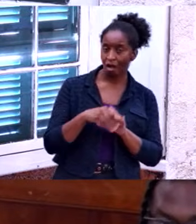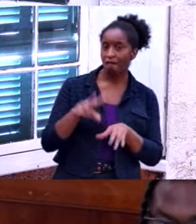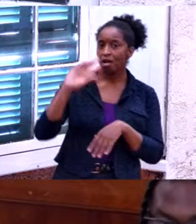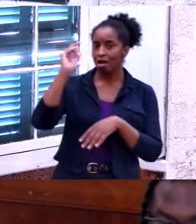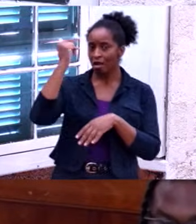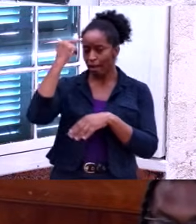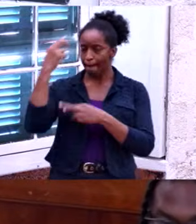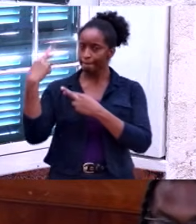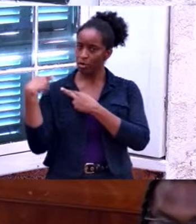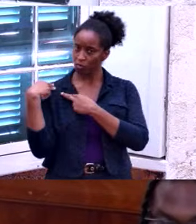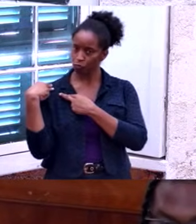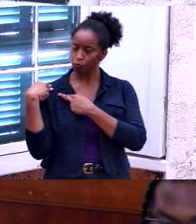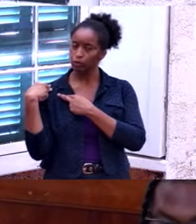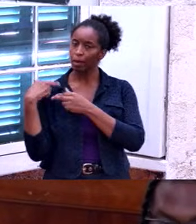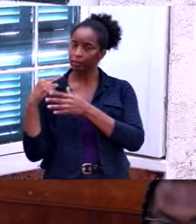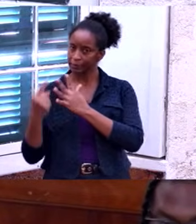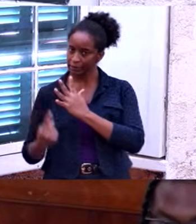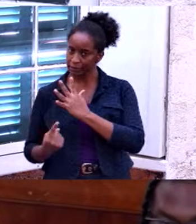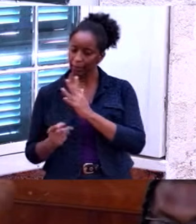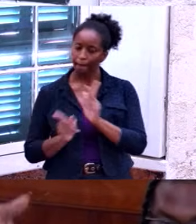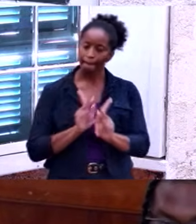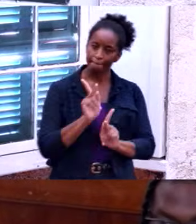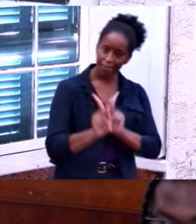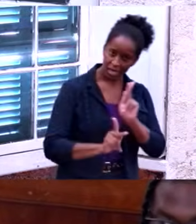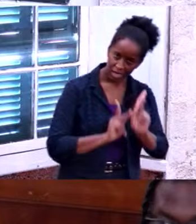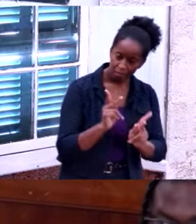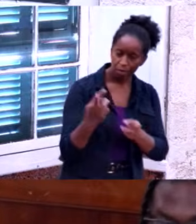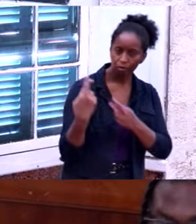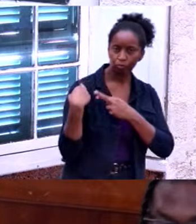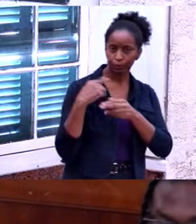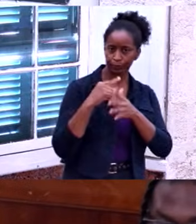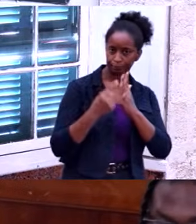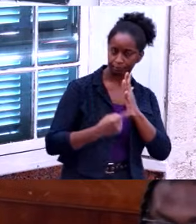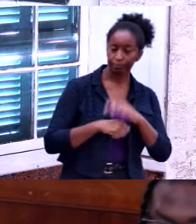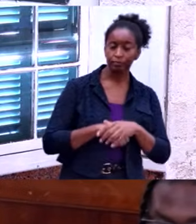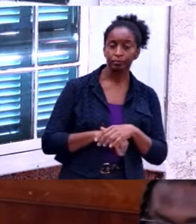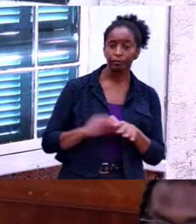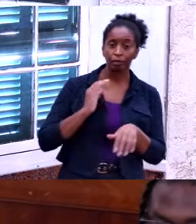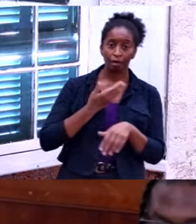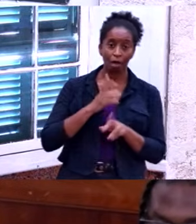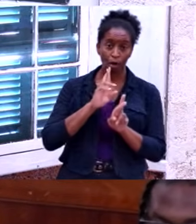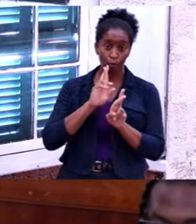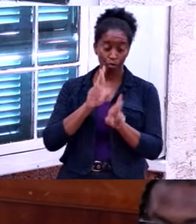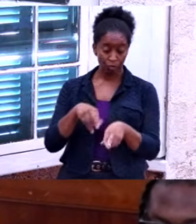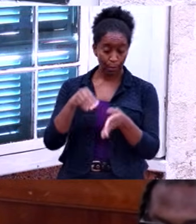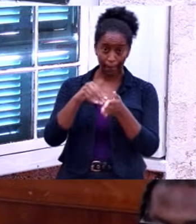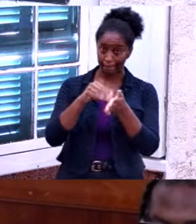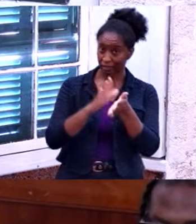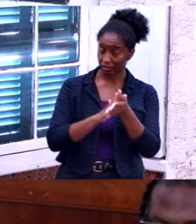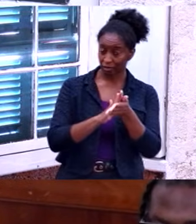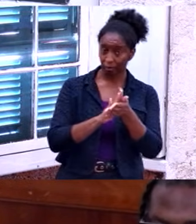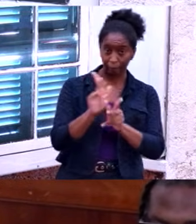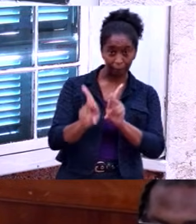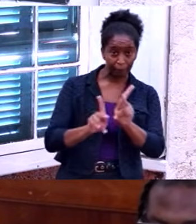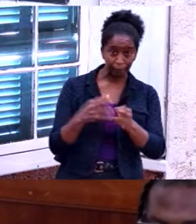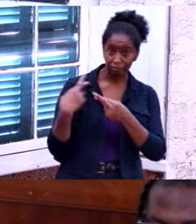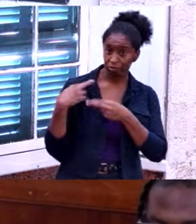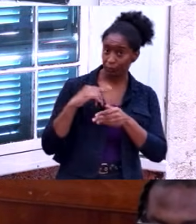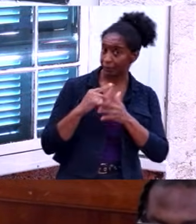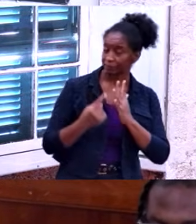large there. And that is something that we have not dealt with in the report, and it is being dealt with now. Mr.